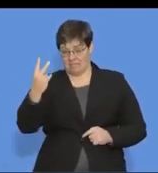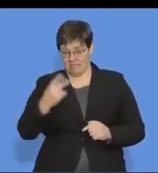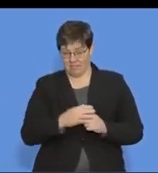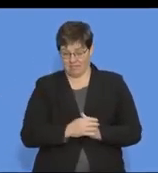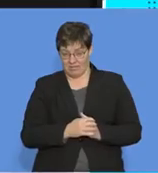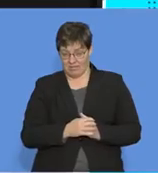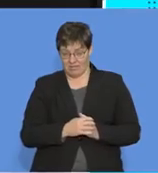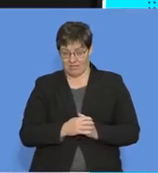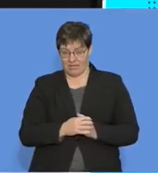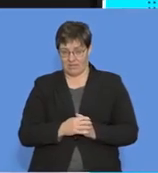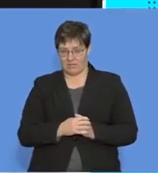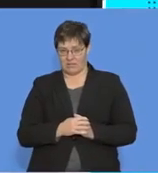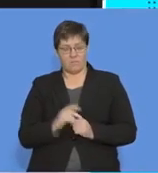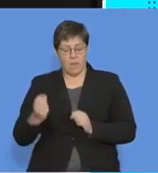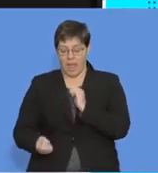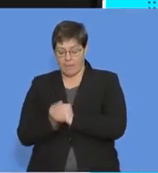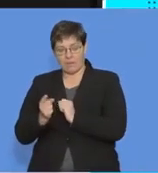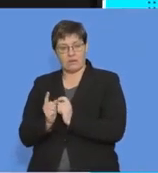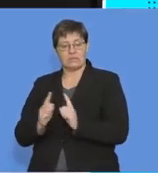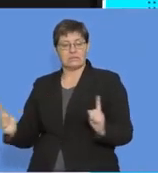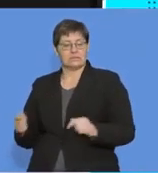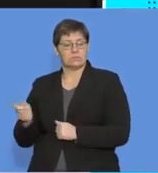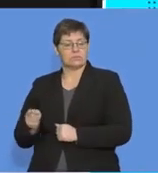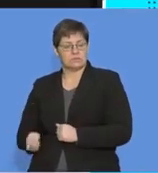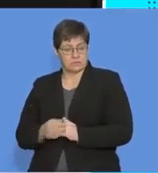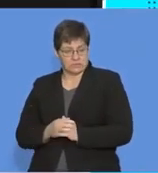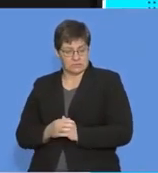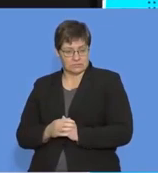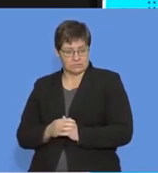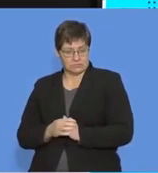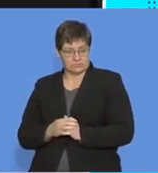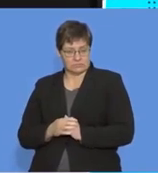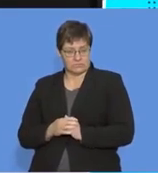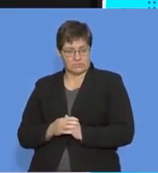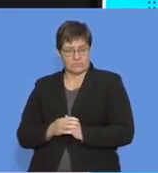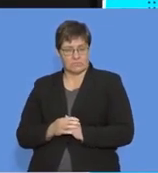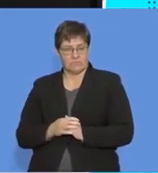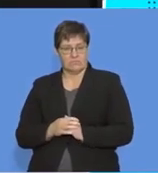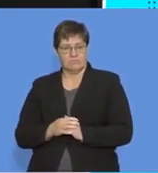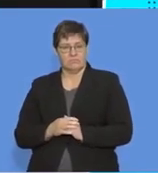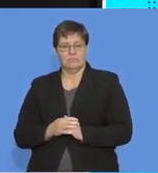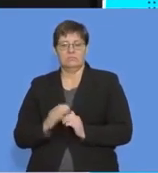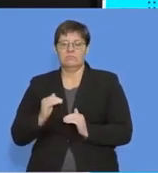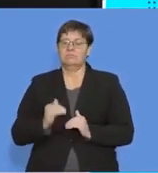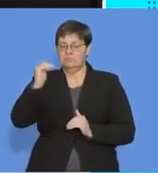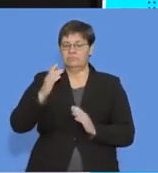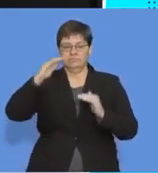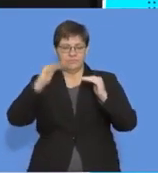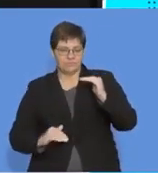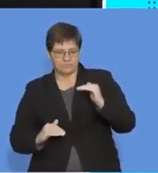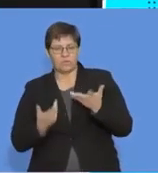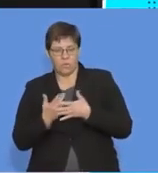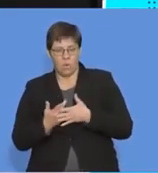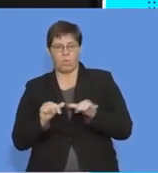force is going to be doubled, what would have happened to the distance? Let's think of it initially in terms of increase,